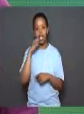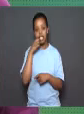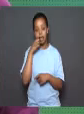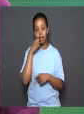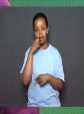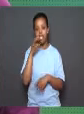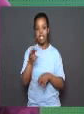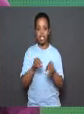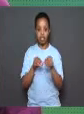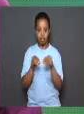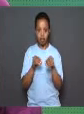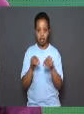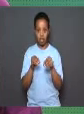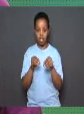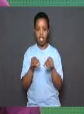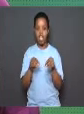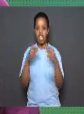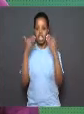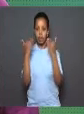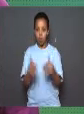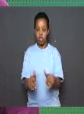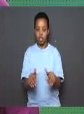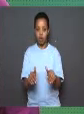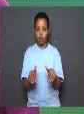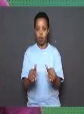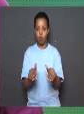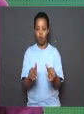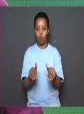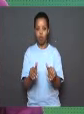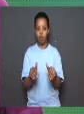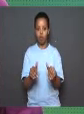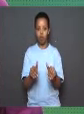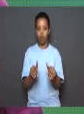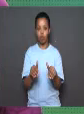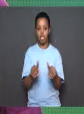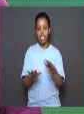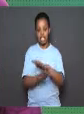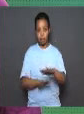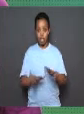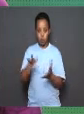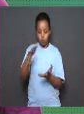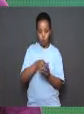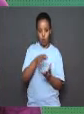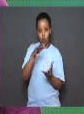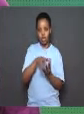activity is limited by the concentration of the substrate.